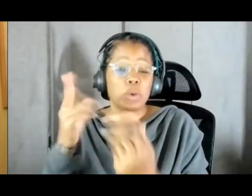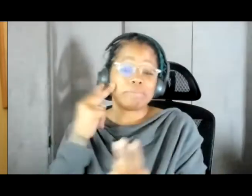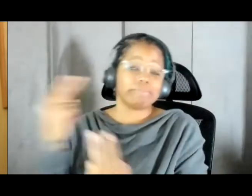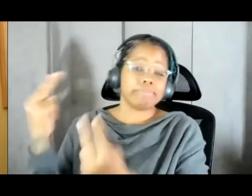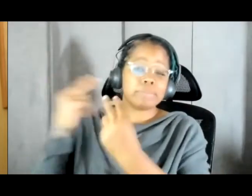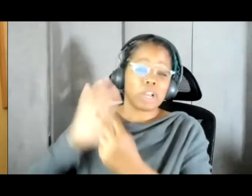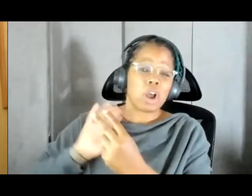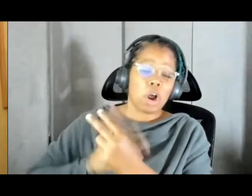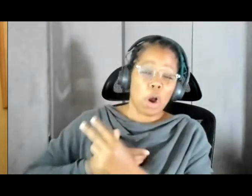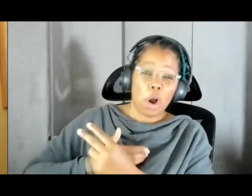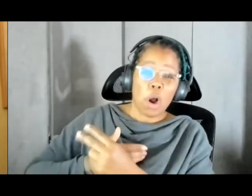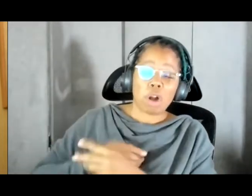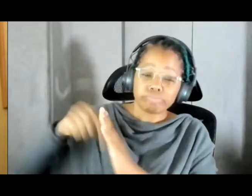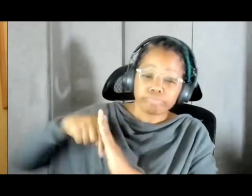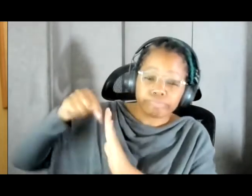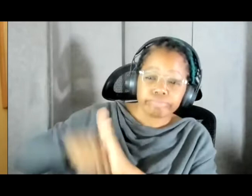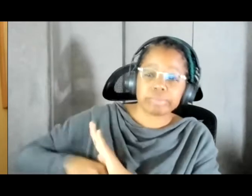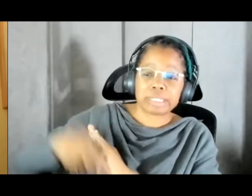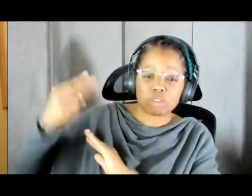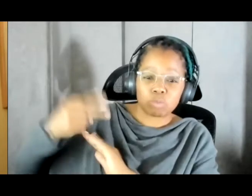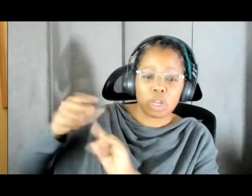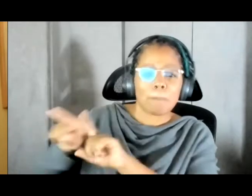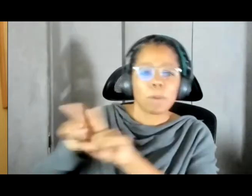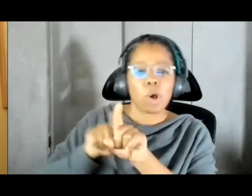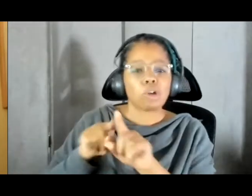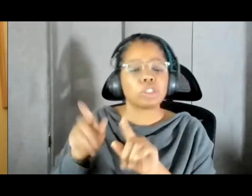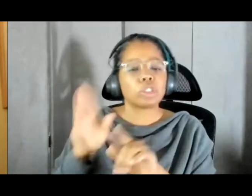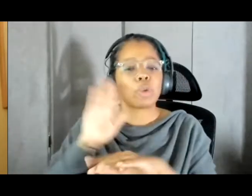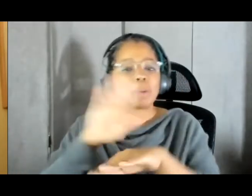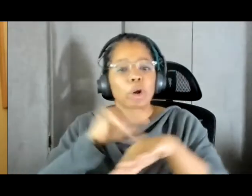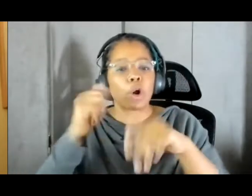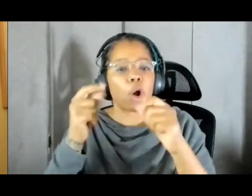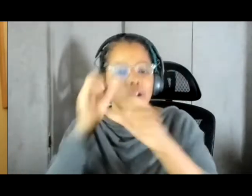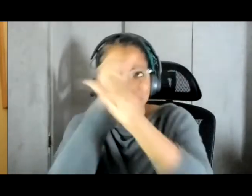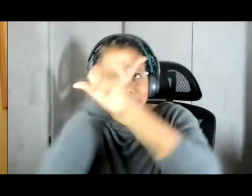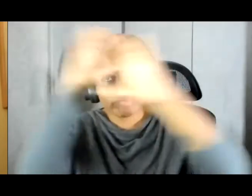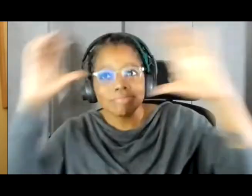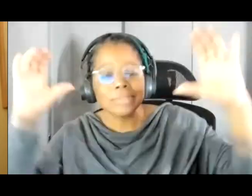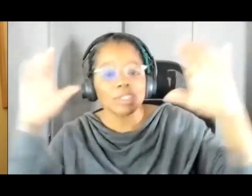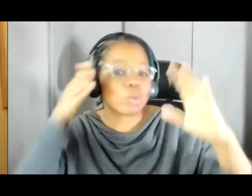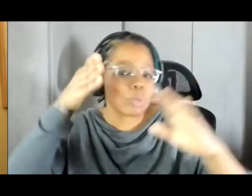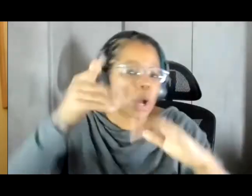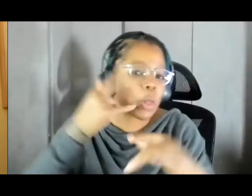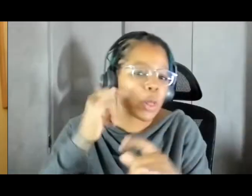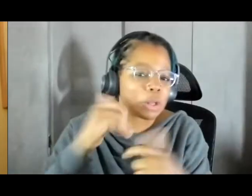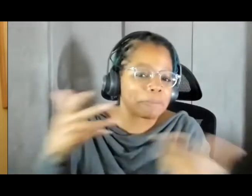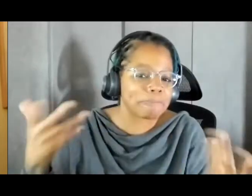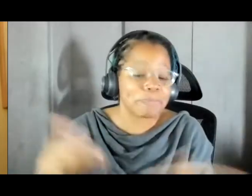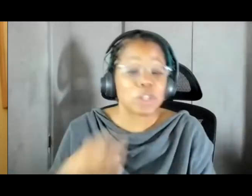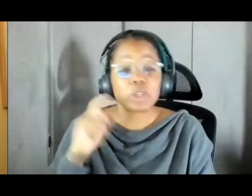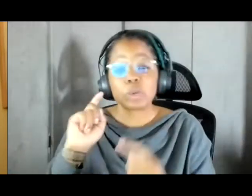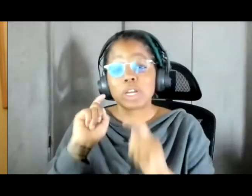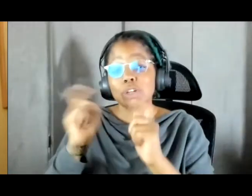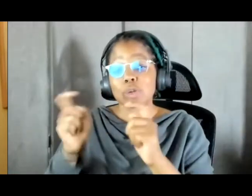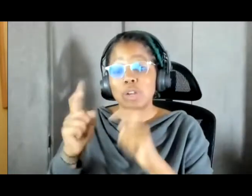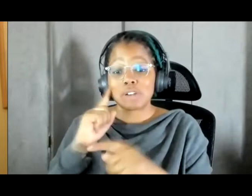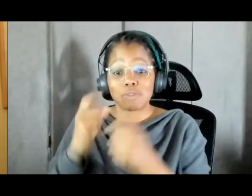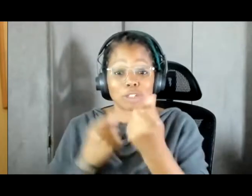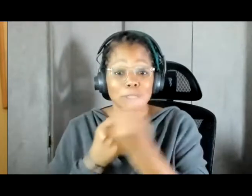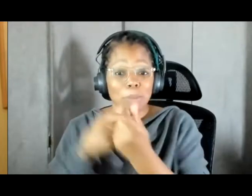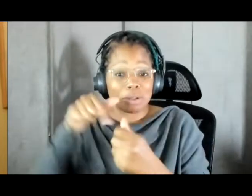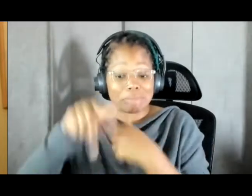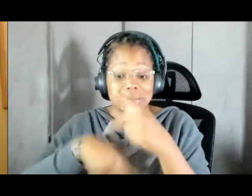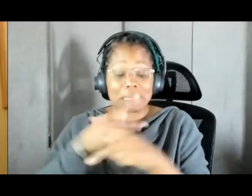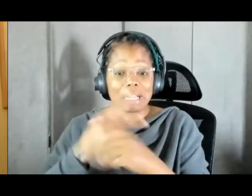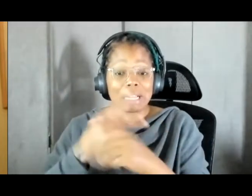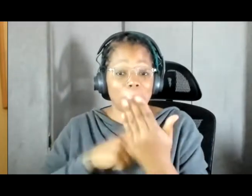and layered history, but also as a resounding call to envision our future. You can donate to support programs like this one